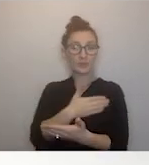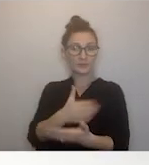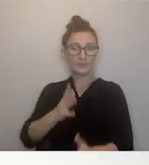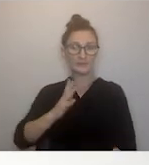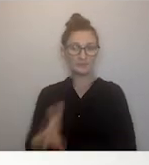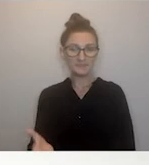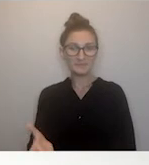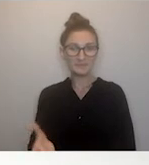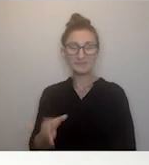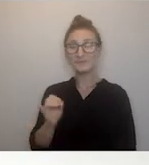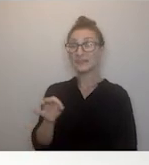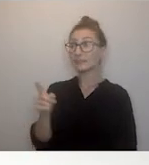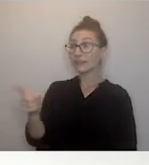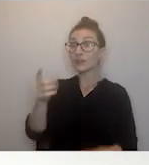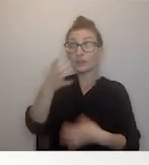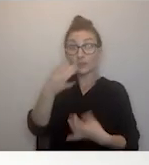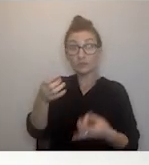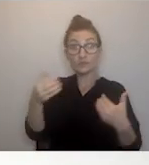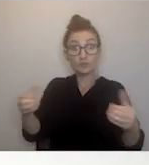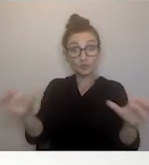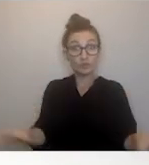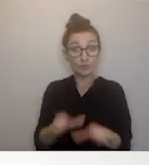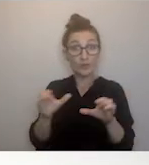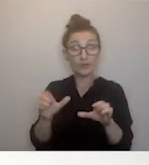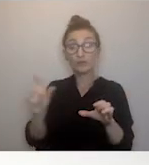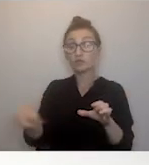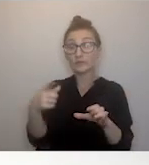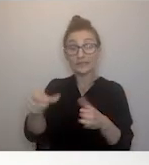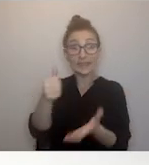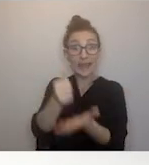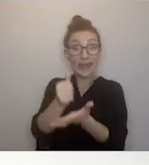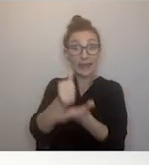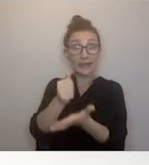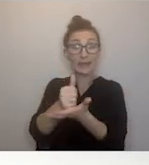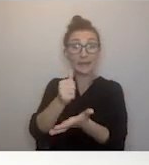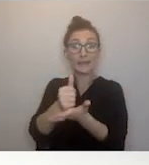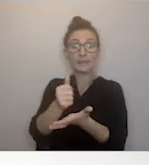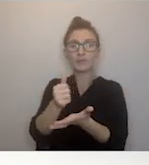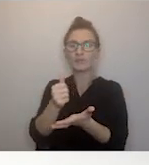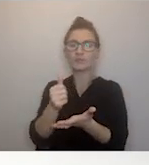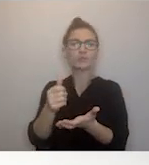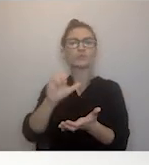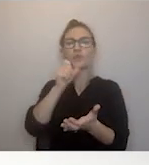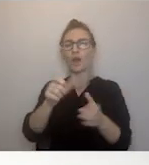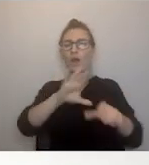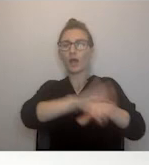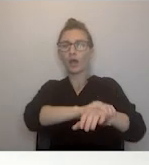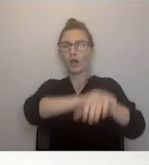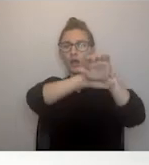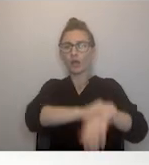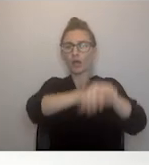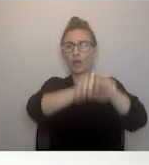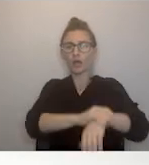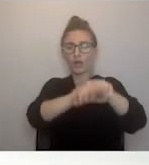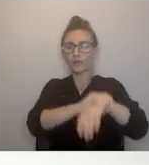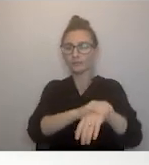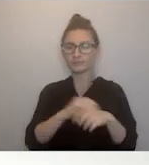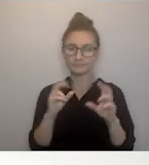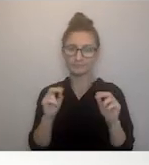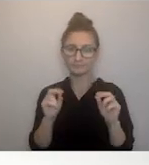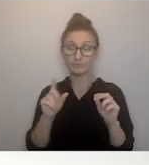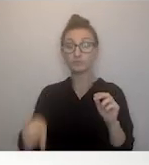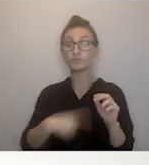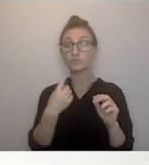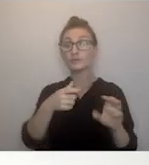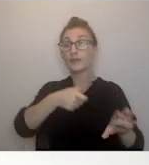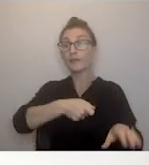just listening to music today. But if they are interested in doing it and just need a little bit of help using something where you're not physically just holding the wrist, but that